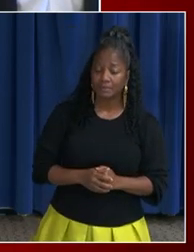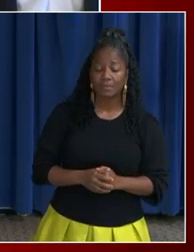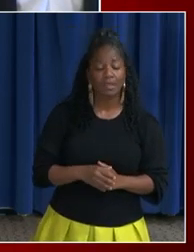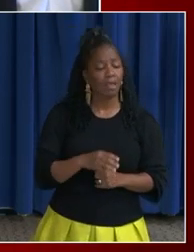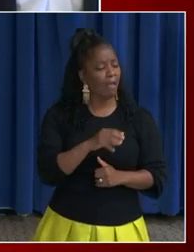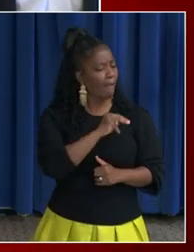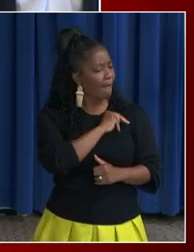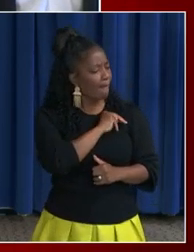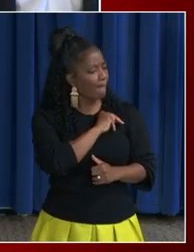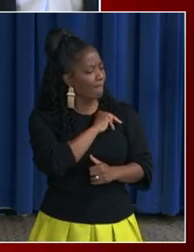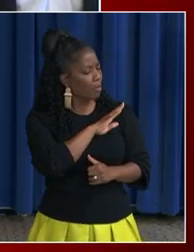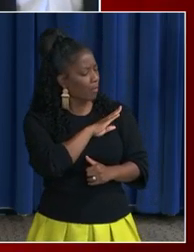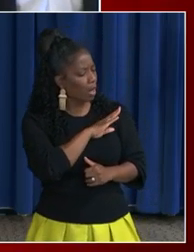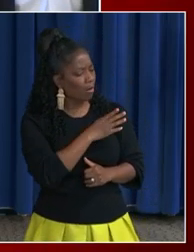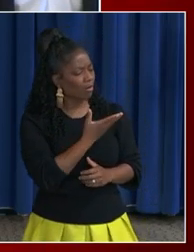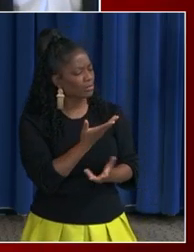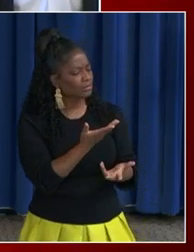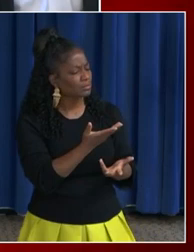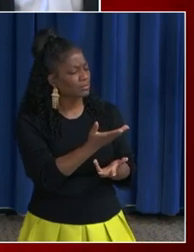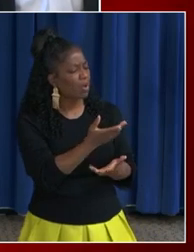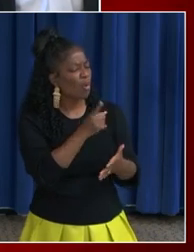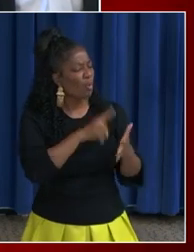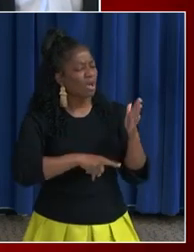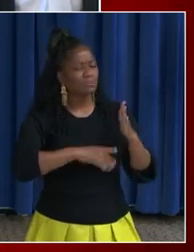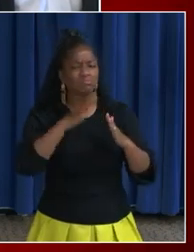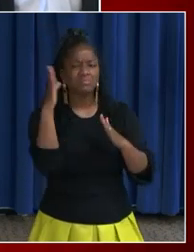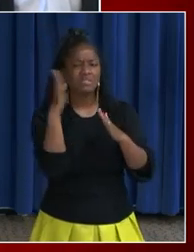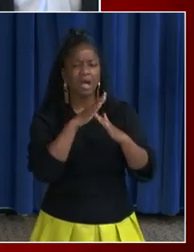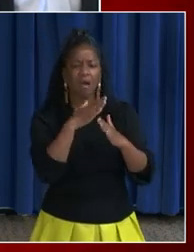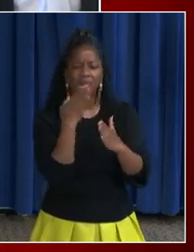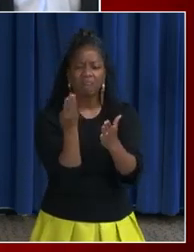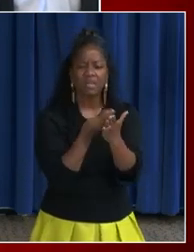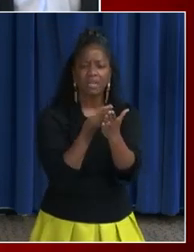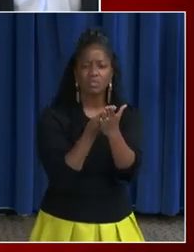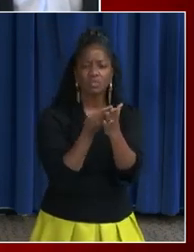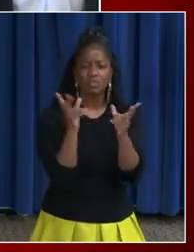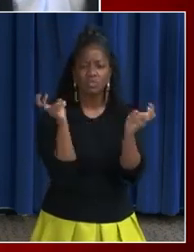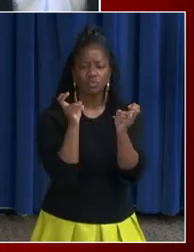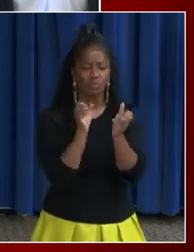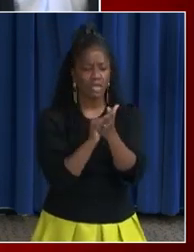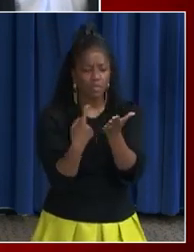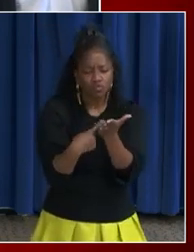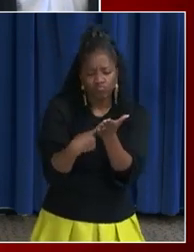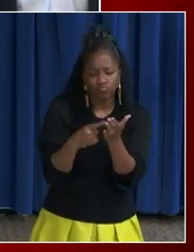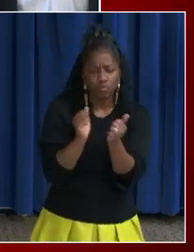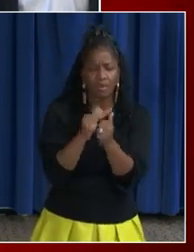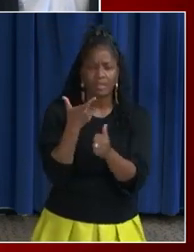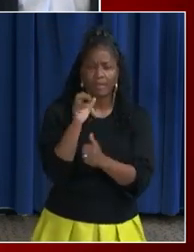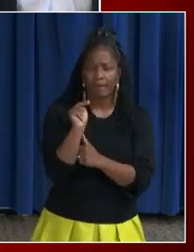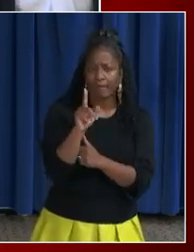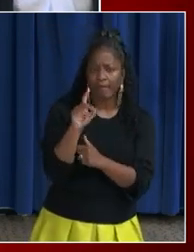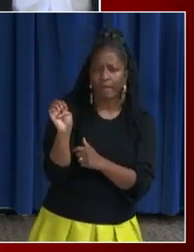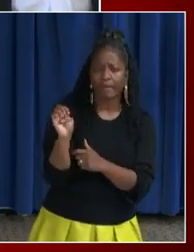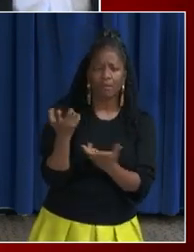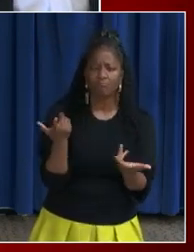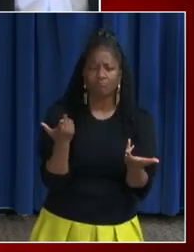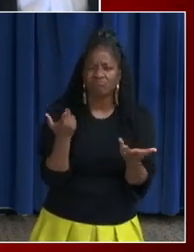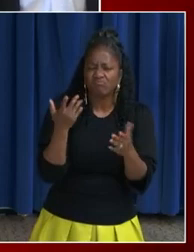Mayor, what are some of the top financial issues you spoke with the new incoming CFO?